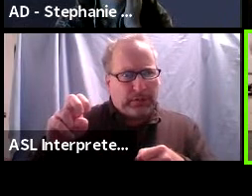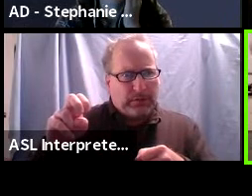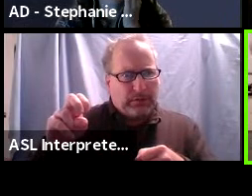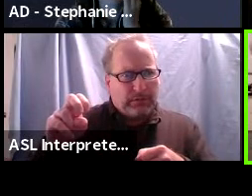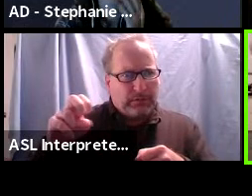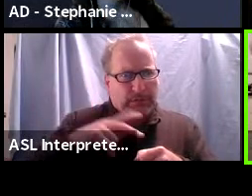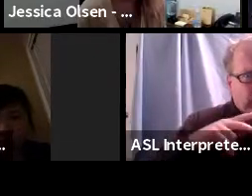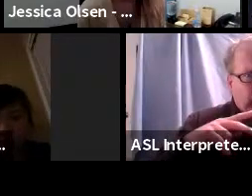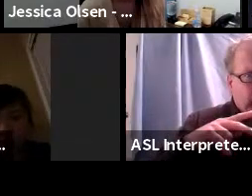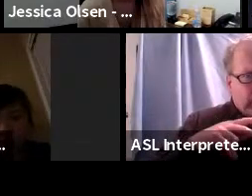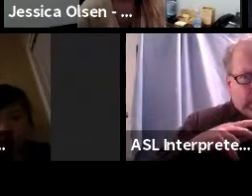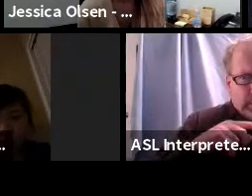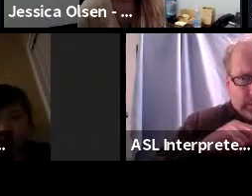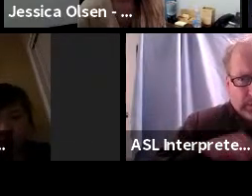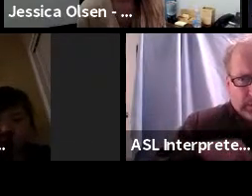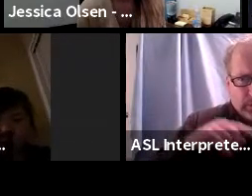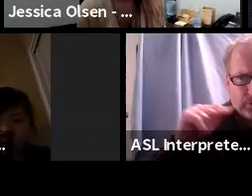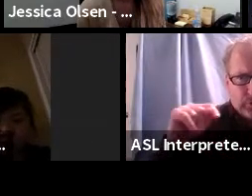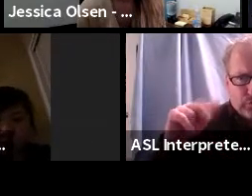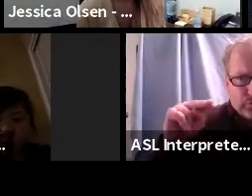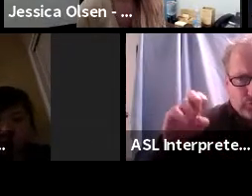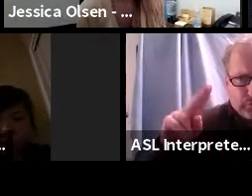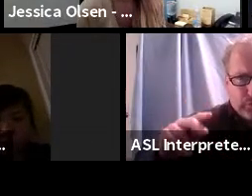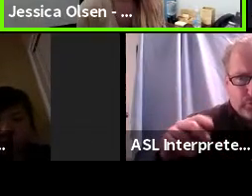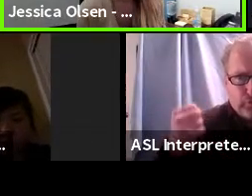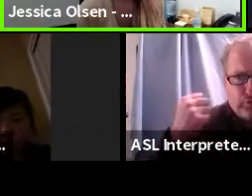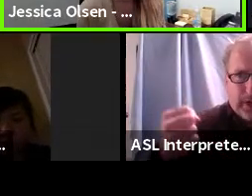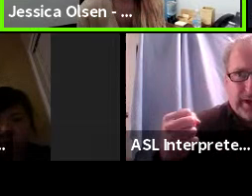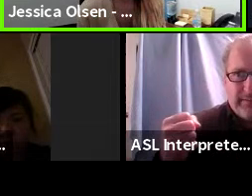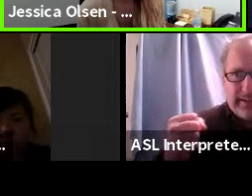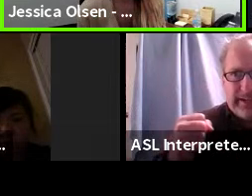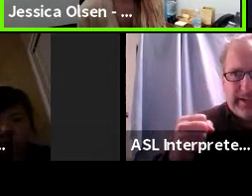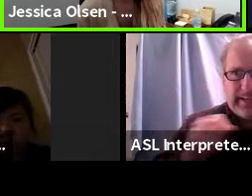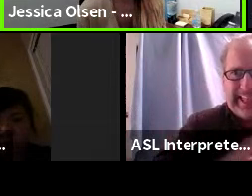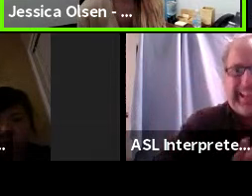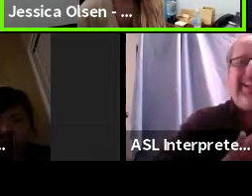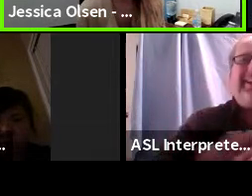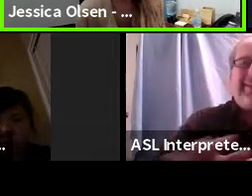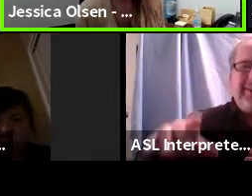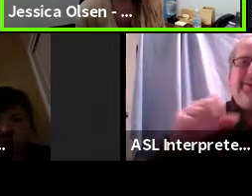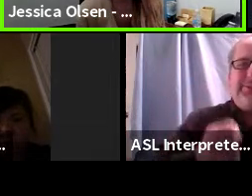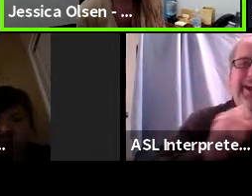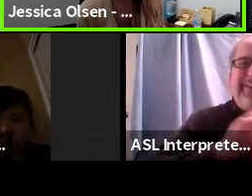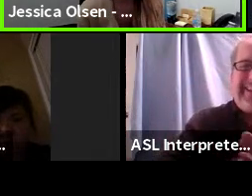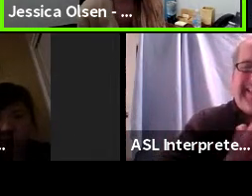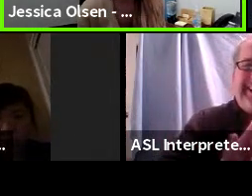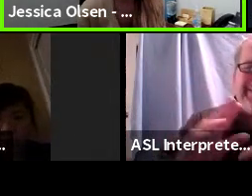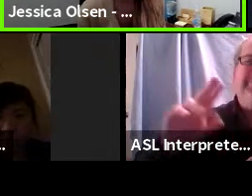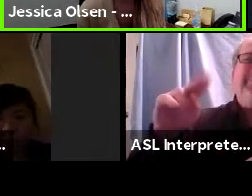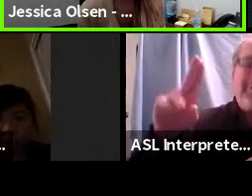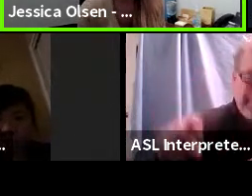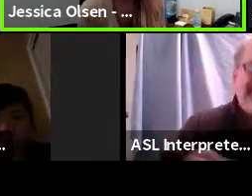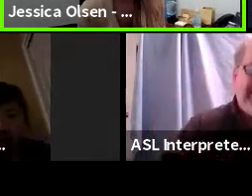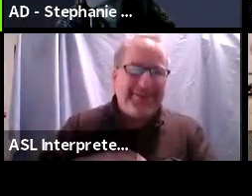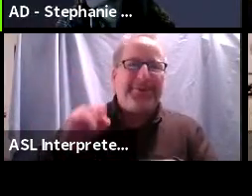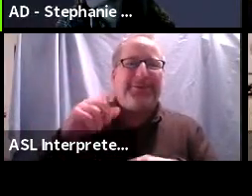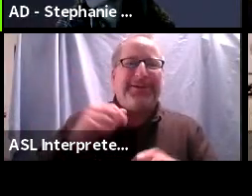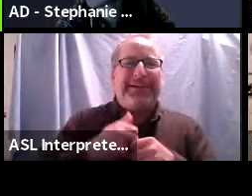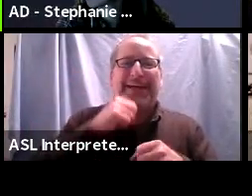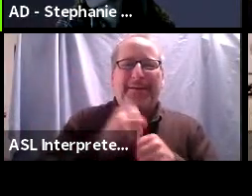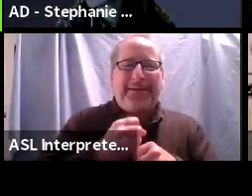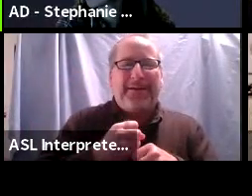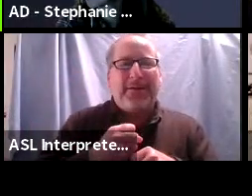wonder, Jessica, if you wouldn't mind stepping in to provide that. Absolutely. So actually, Matt could not make it, but he